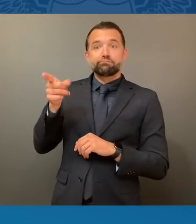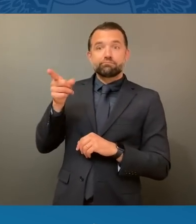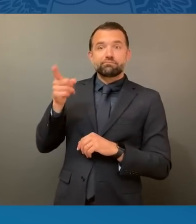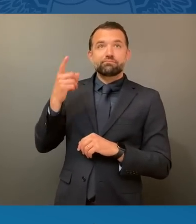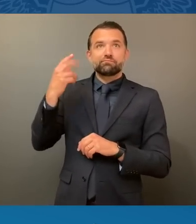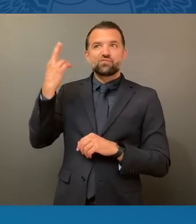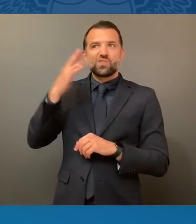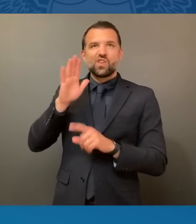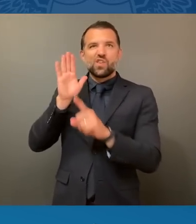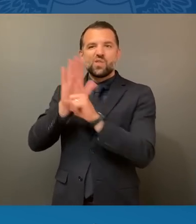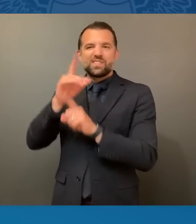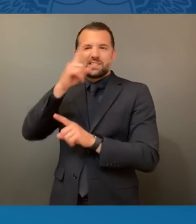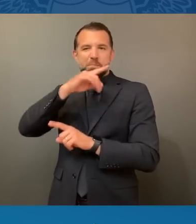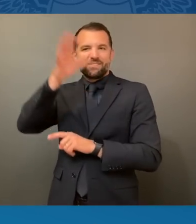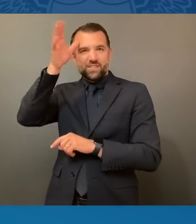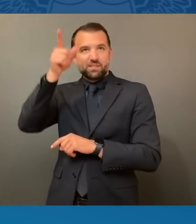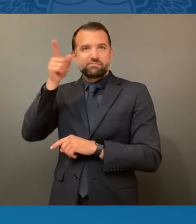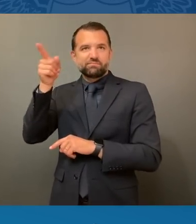her stepfather.